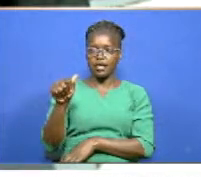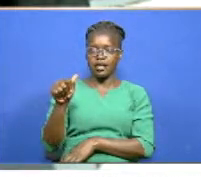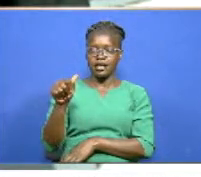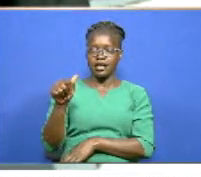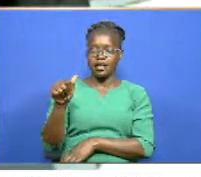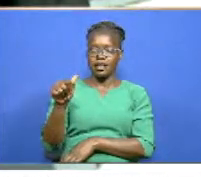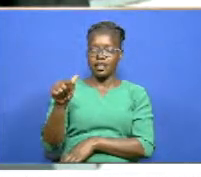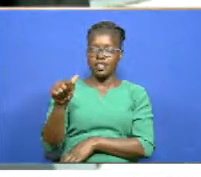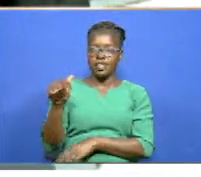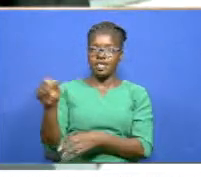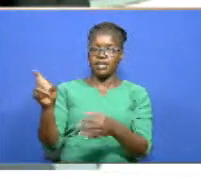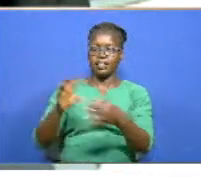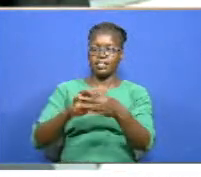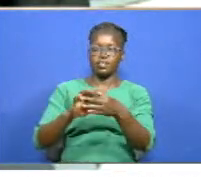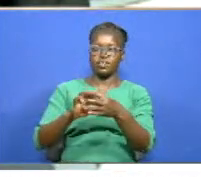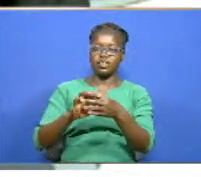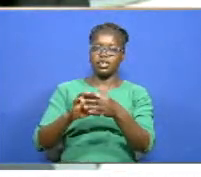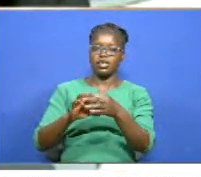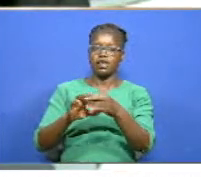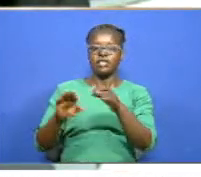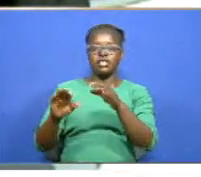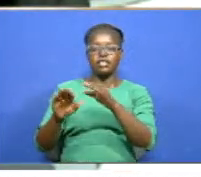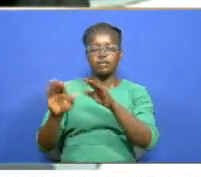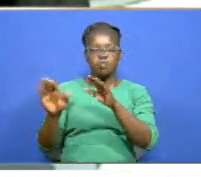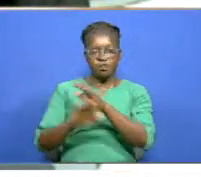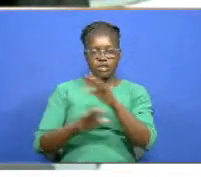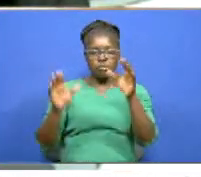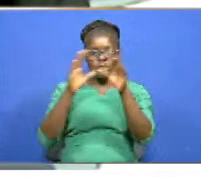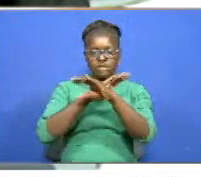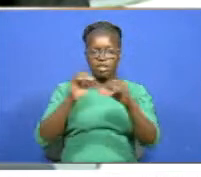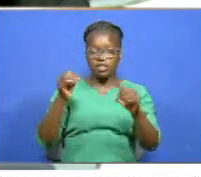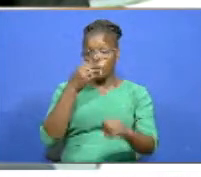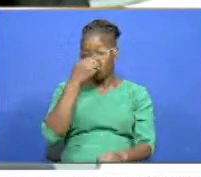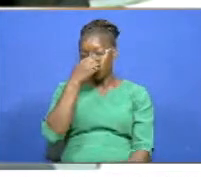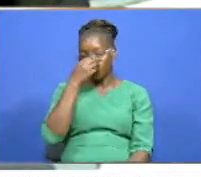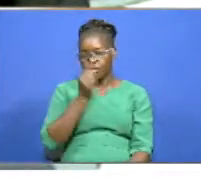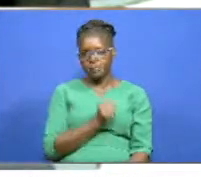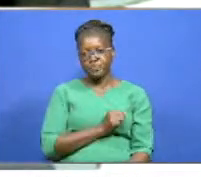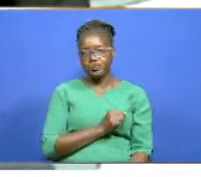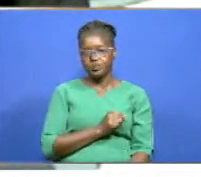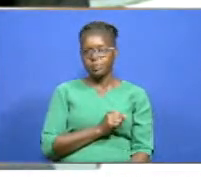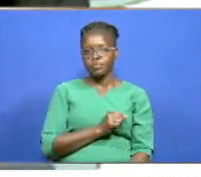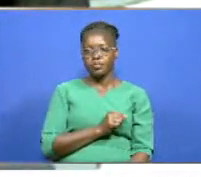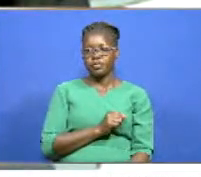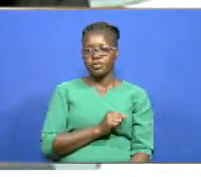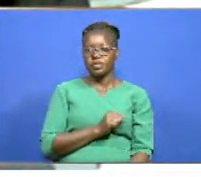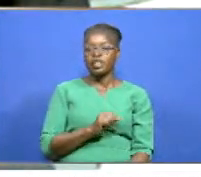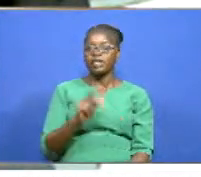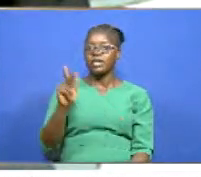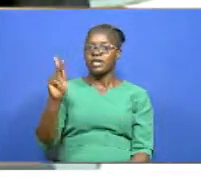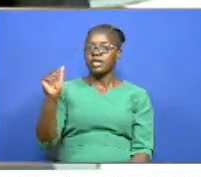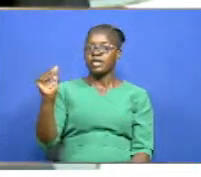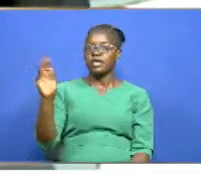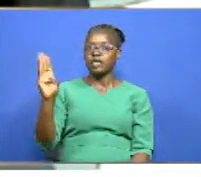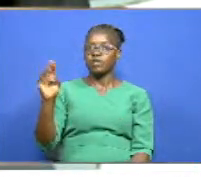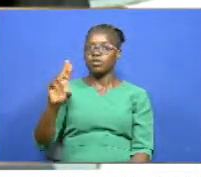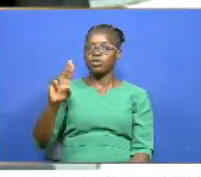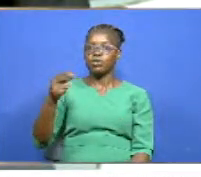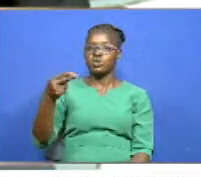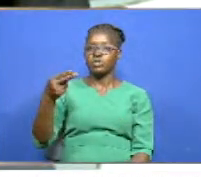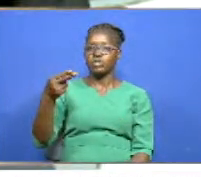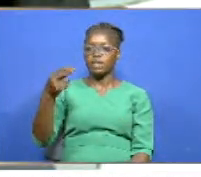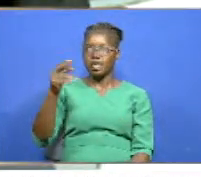been linked to the DP William Ruto. In Kabuchai has 56,000 registered